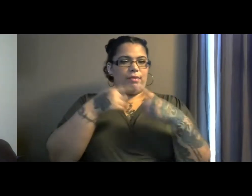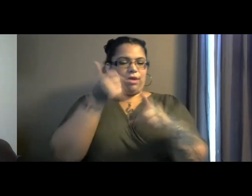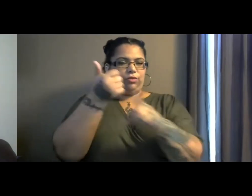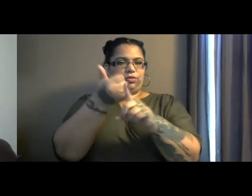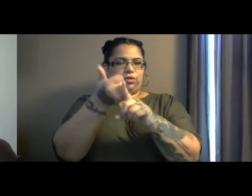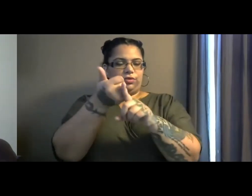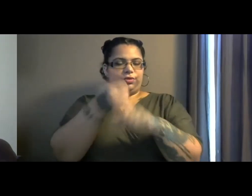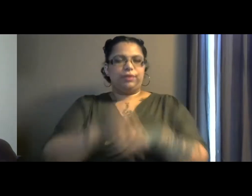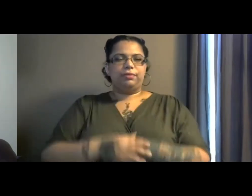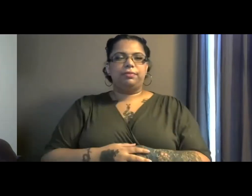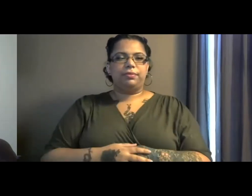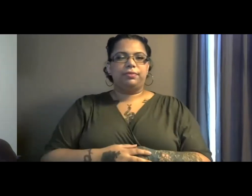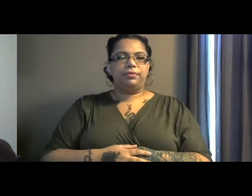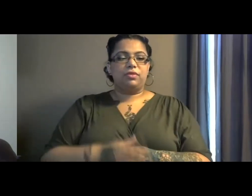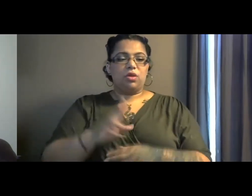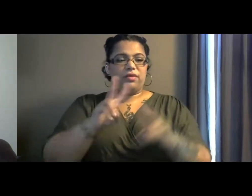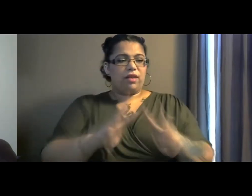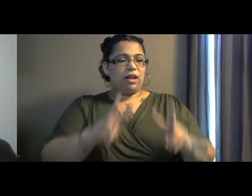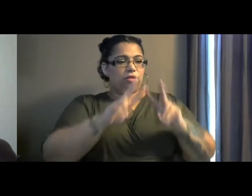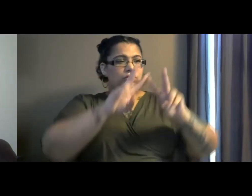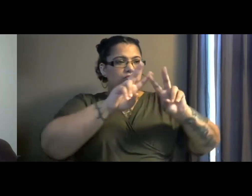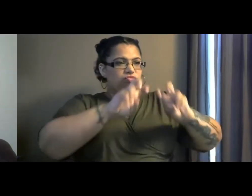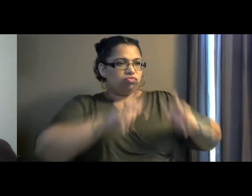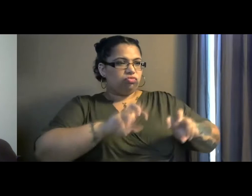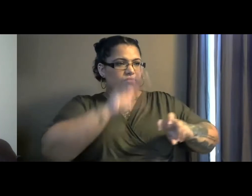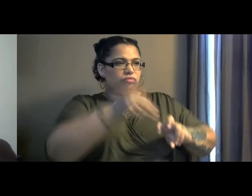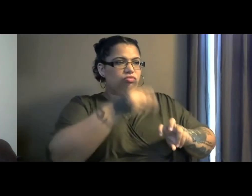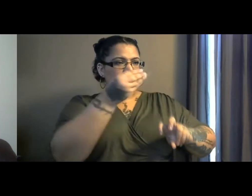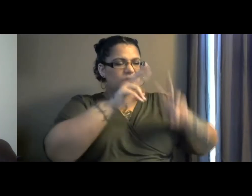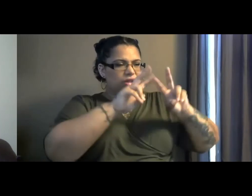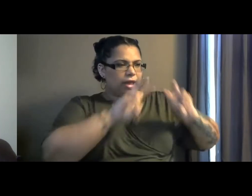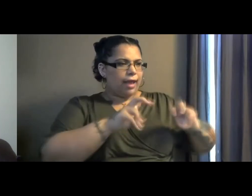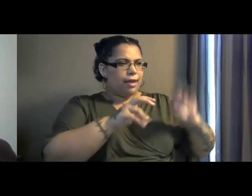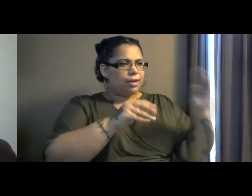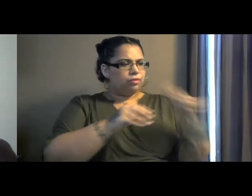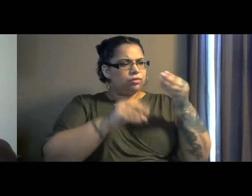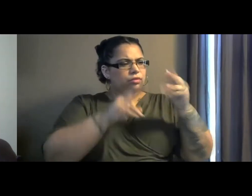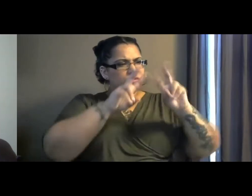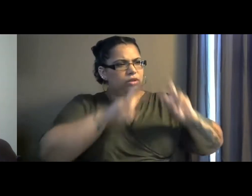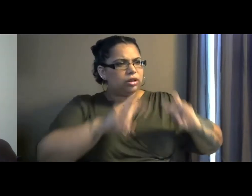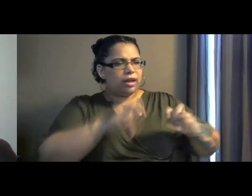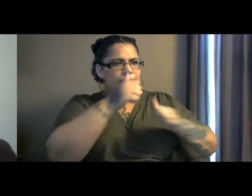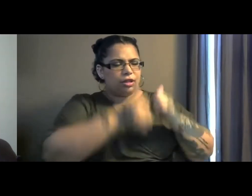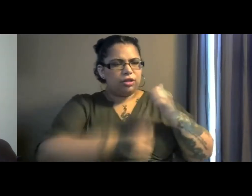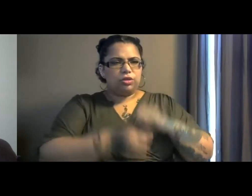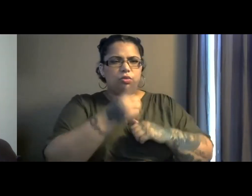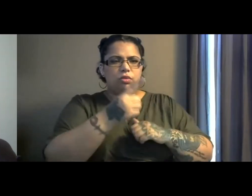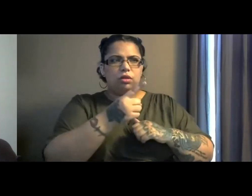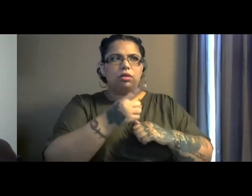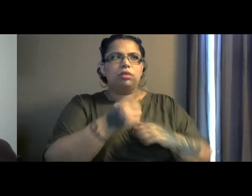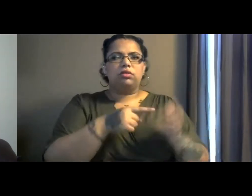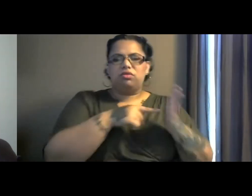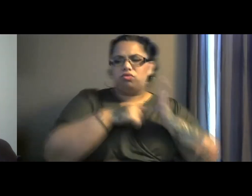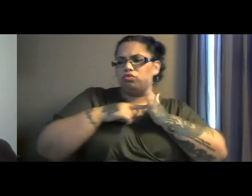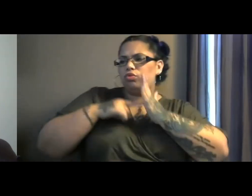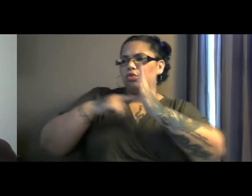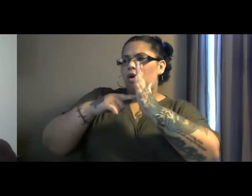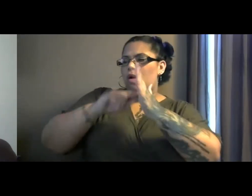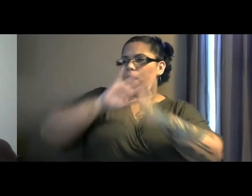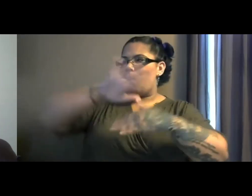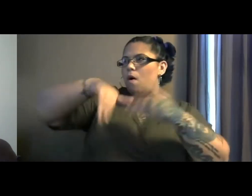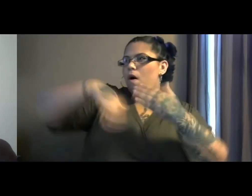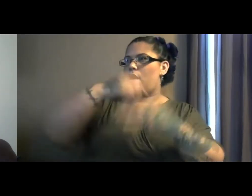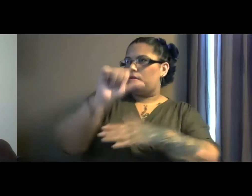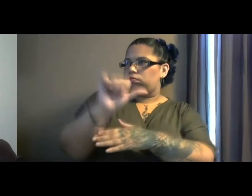Examine your values one by one. Hold them up to the light of public scrutiny. If